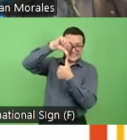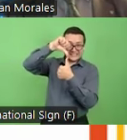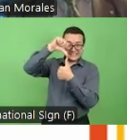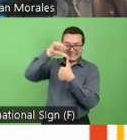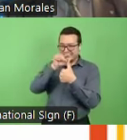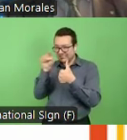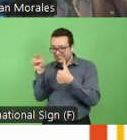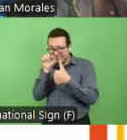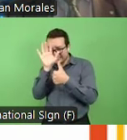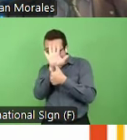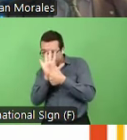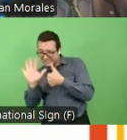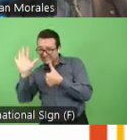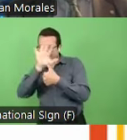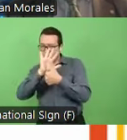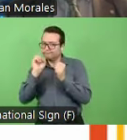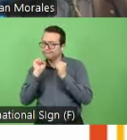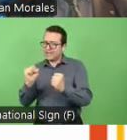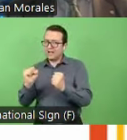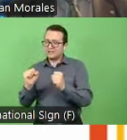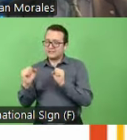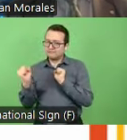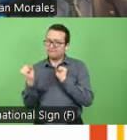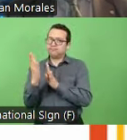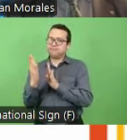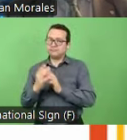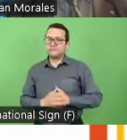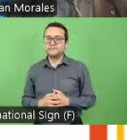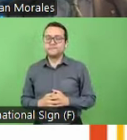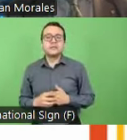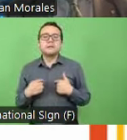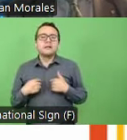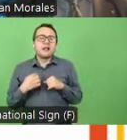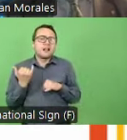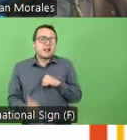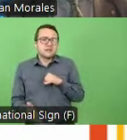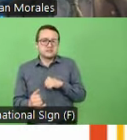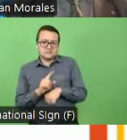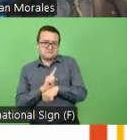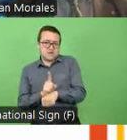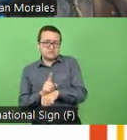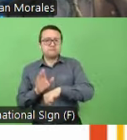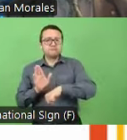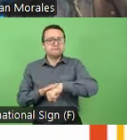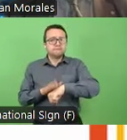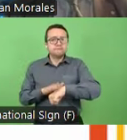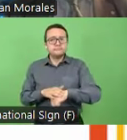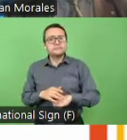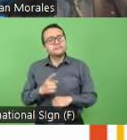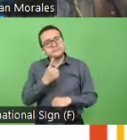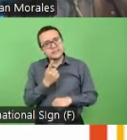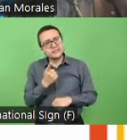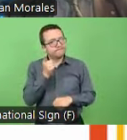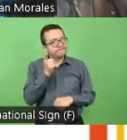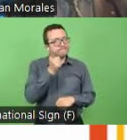important challenges that we have in the region. Finalmente, en este And último finally, minuto, me in this last gustaría minute, I destacar would like to una de las state